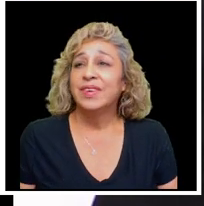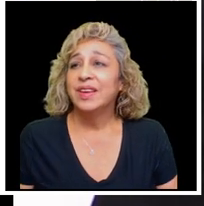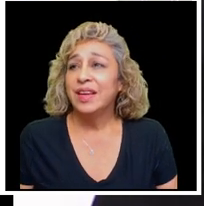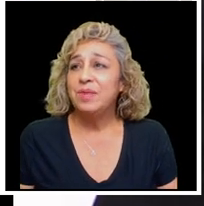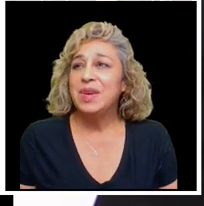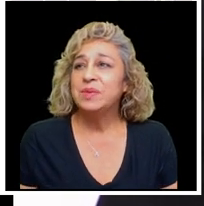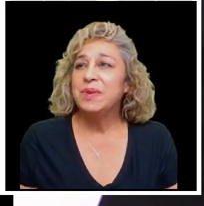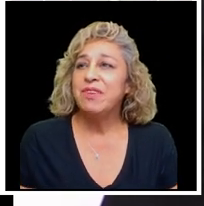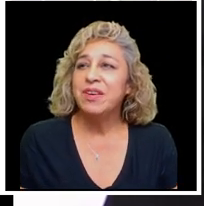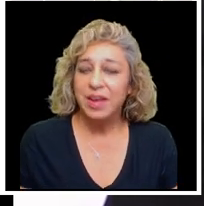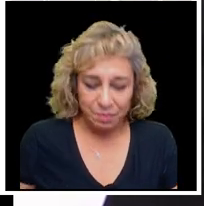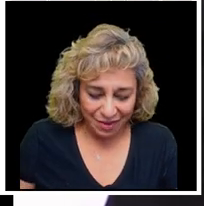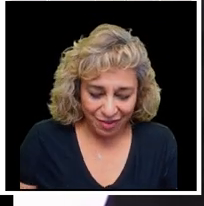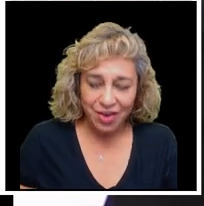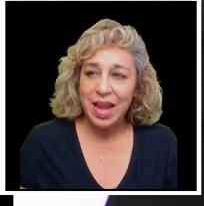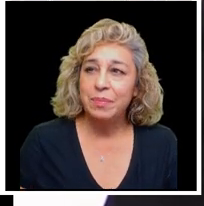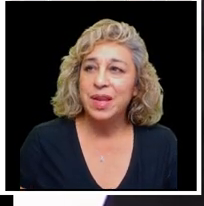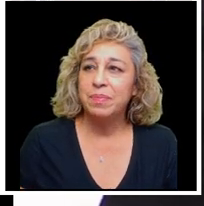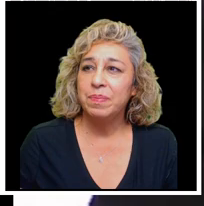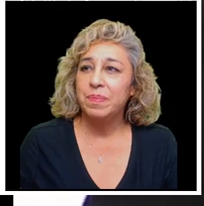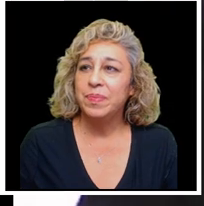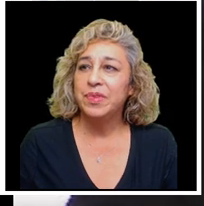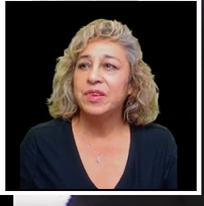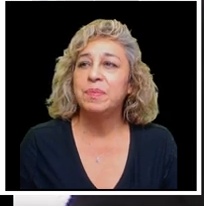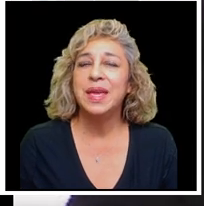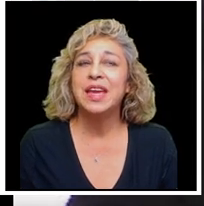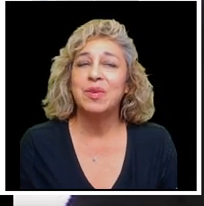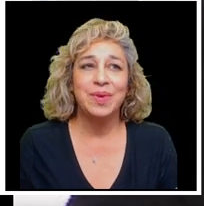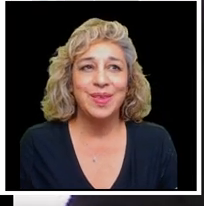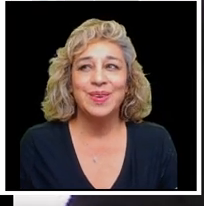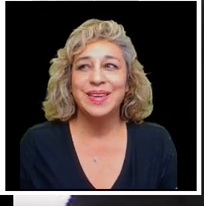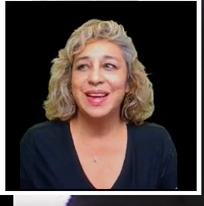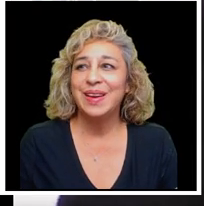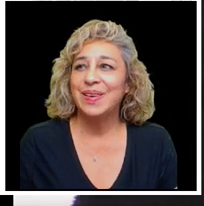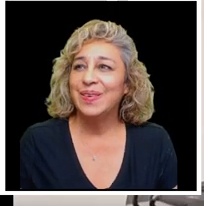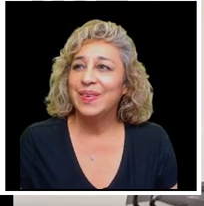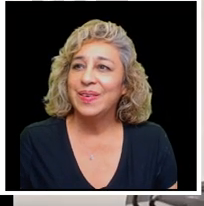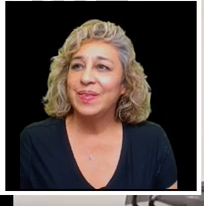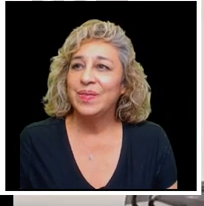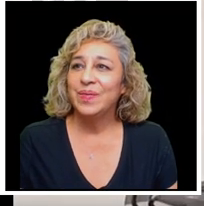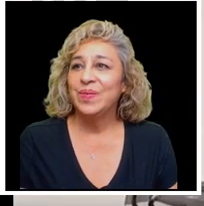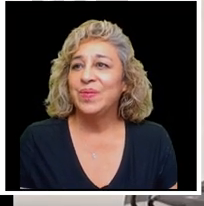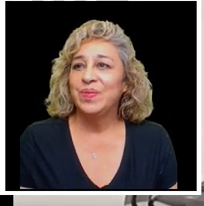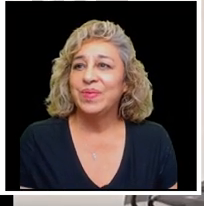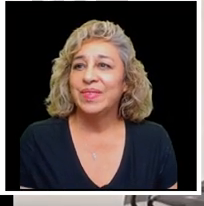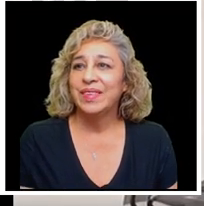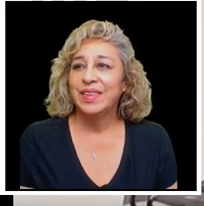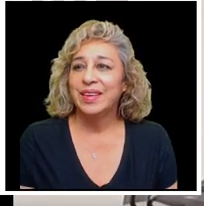it makes me bear it we're very happy to to be here with you today